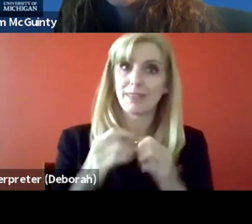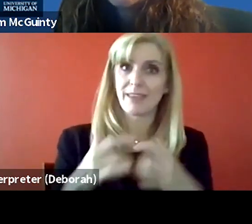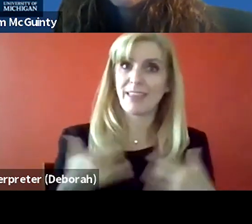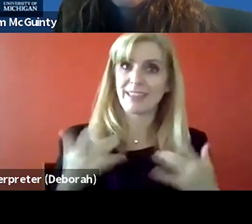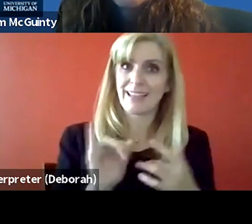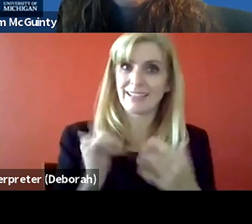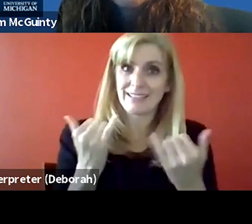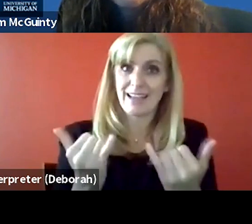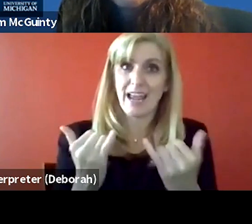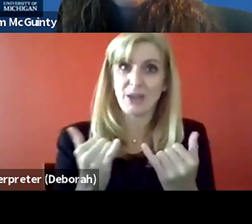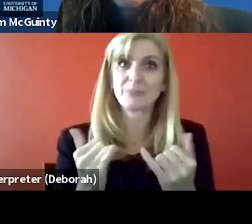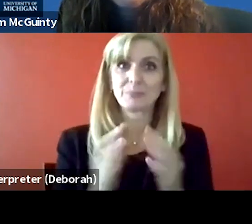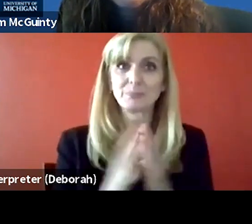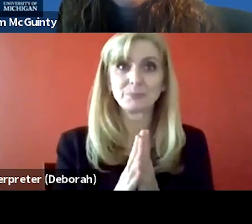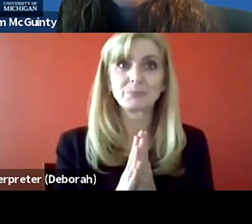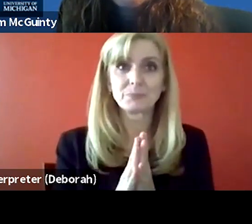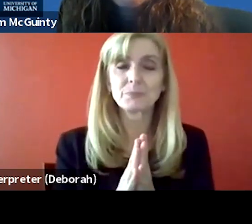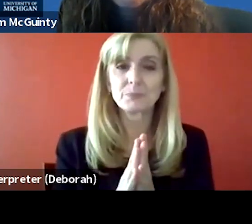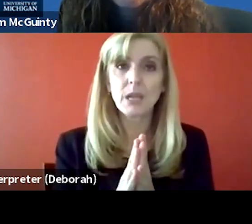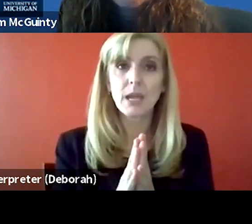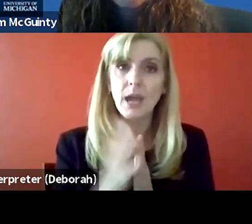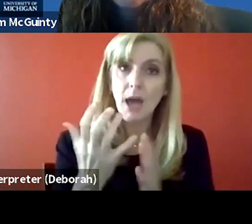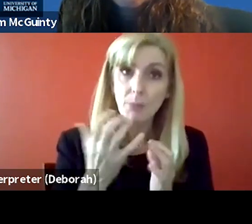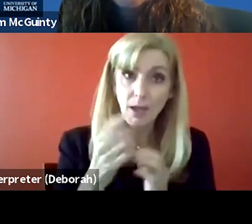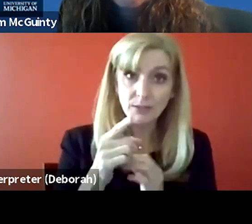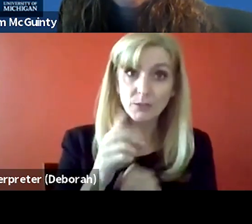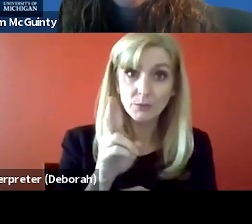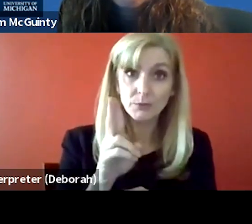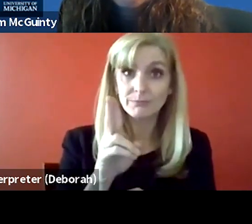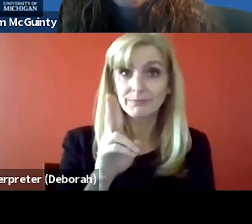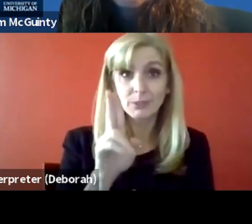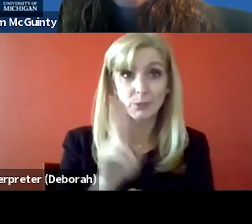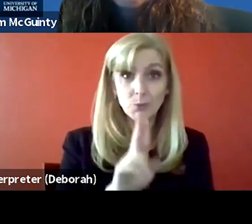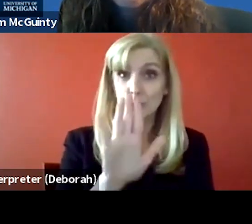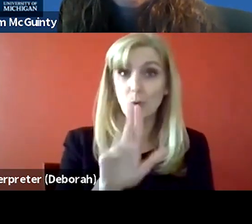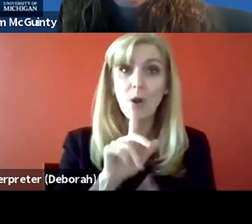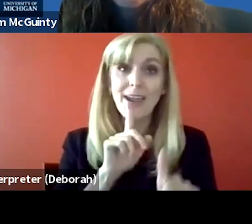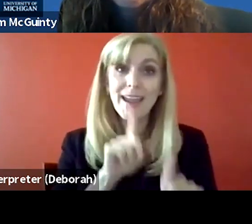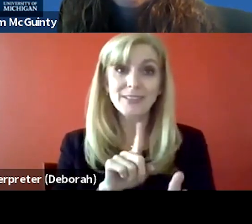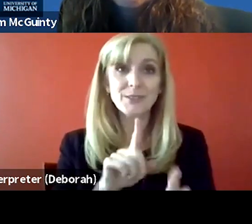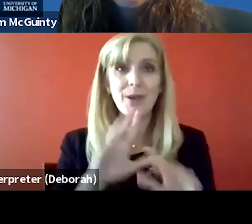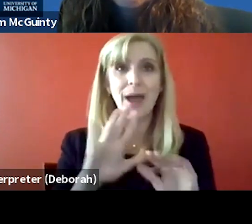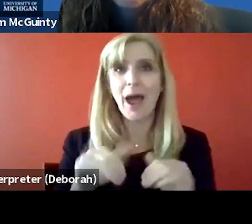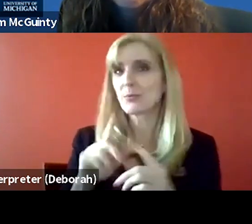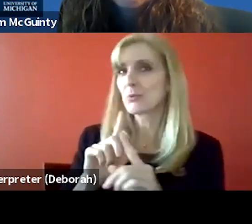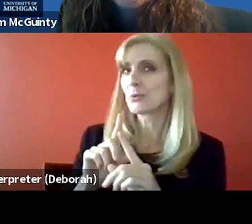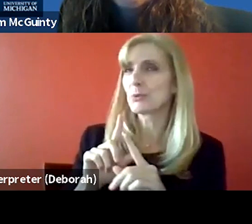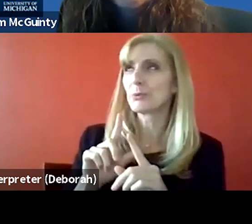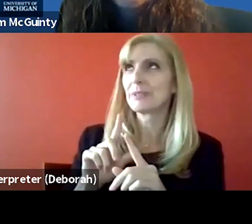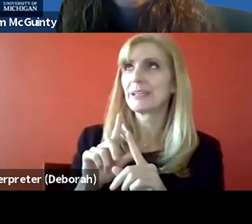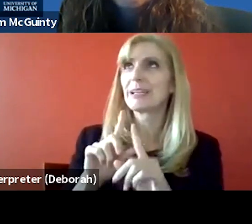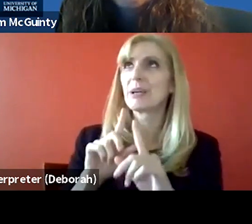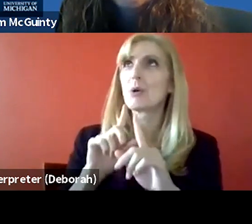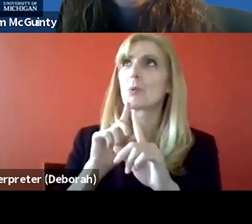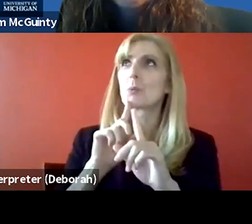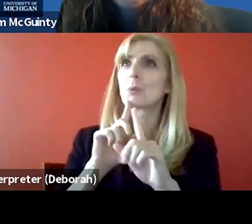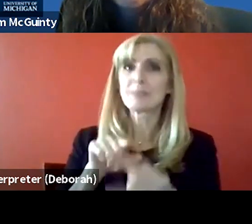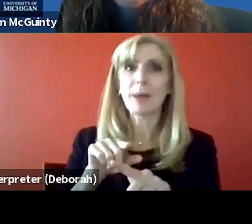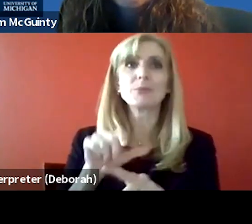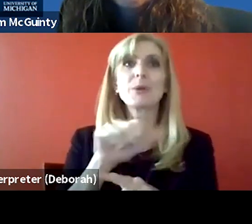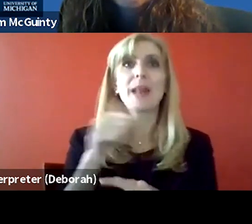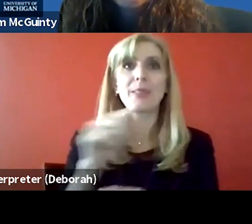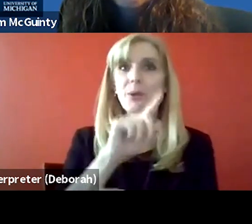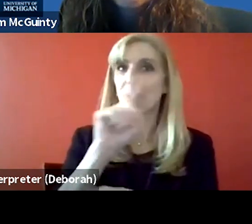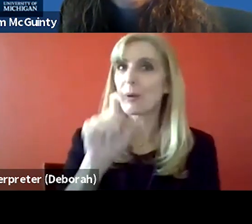And I'd like to actually use your answer as a way to respond to another question in the